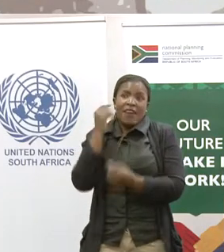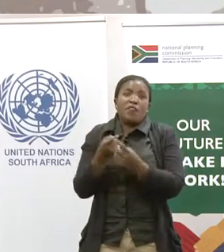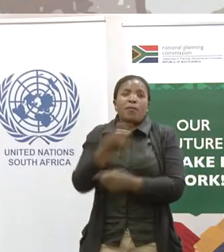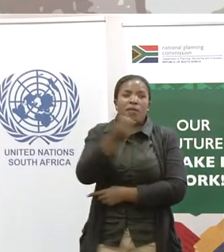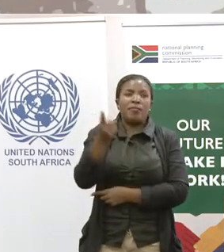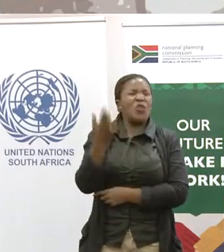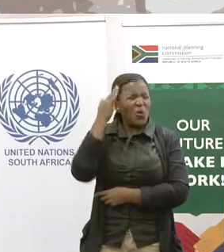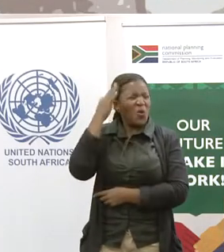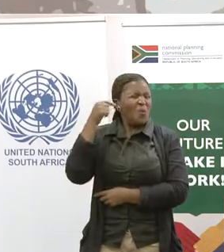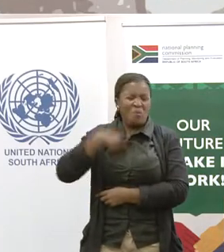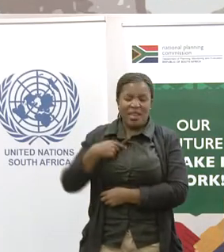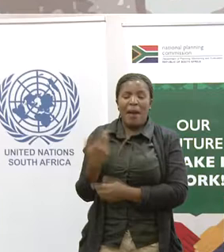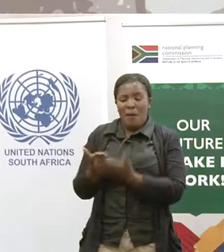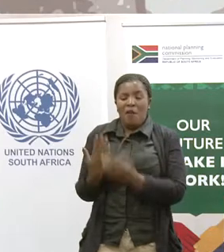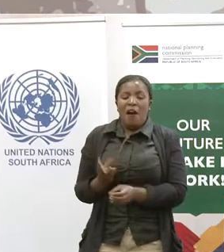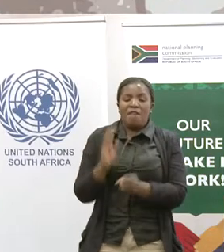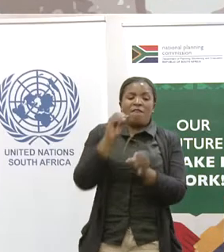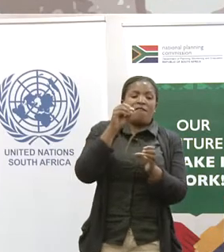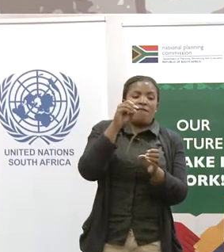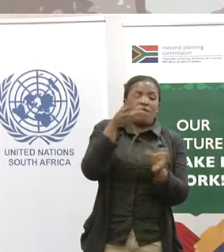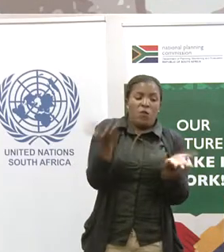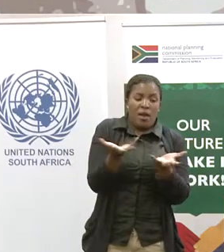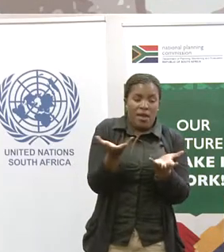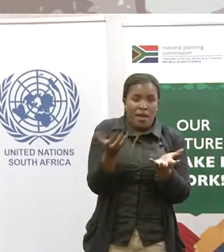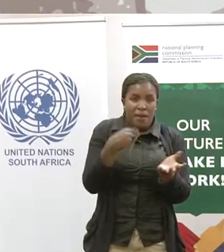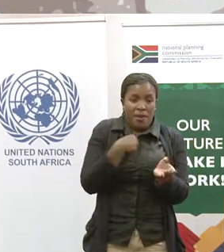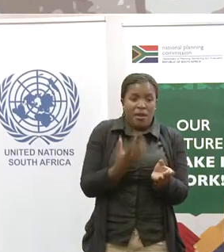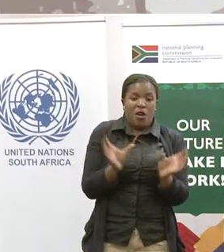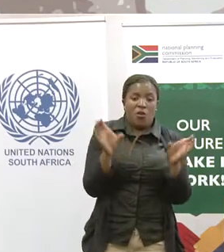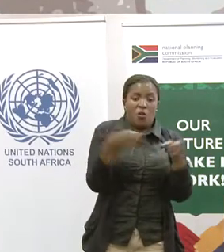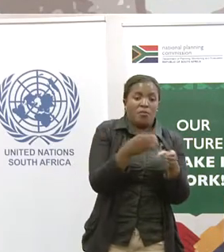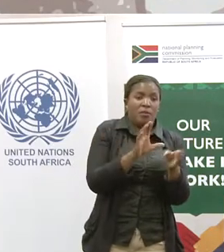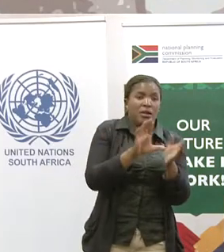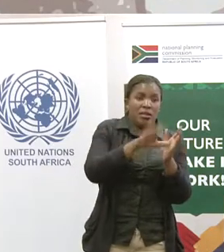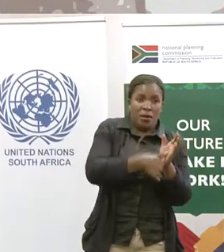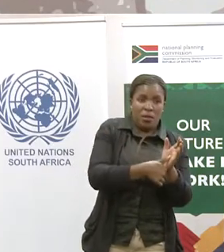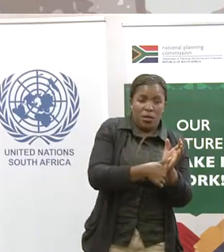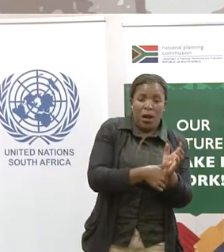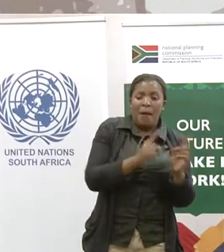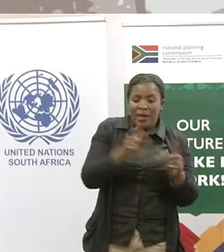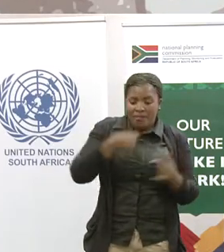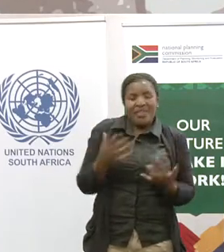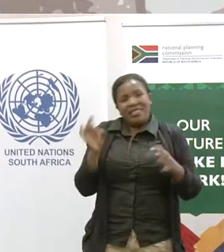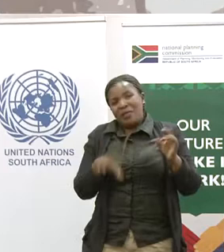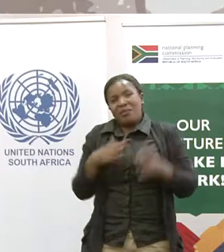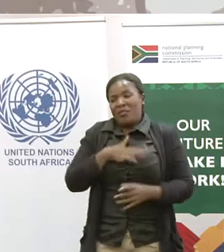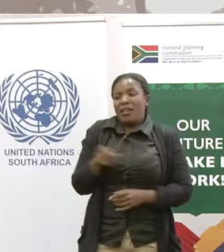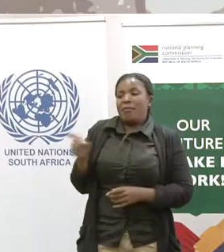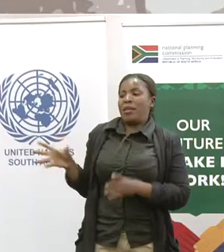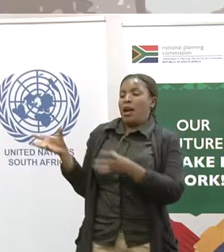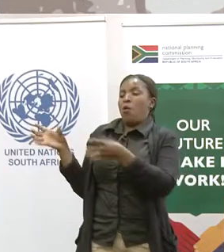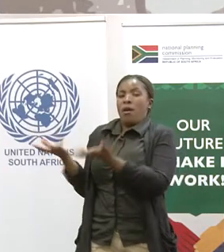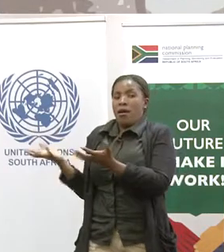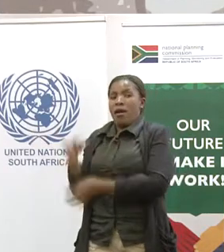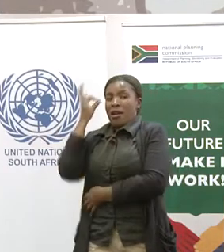side. You know, it's very difficult to be in government, even though we fight and say self-representation, nothing about us without us.